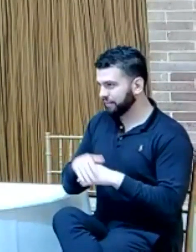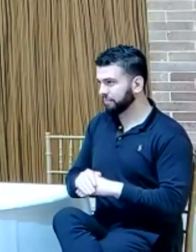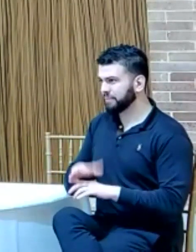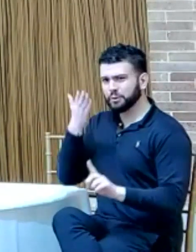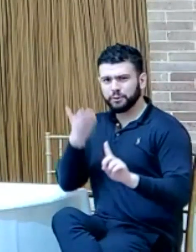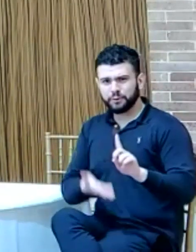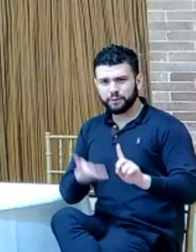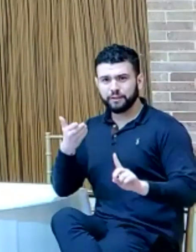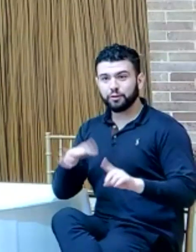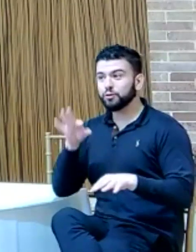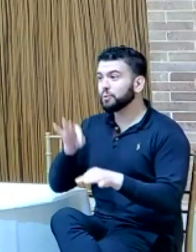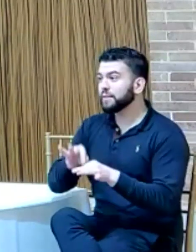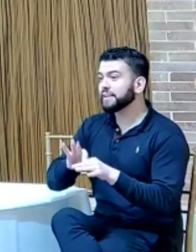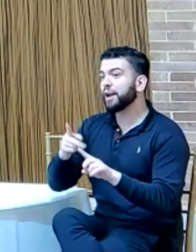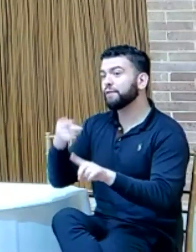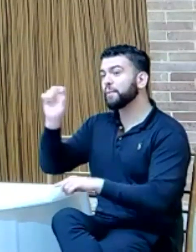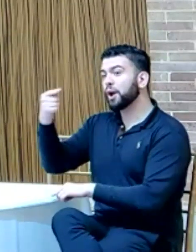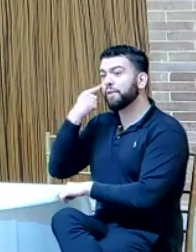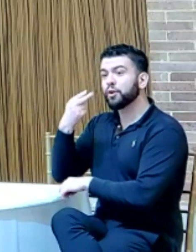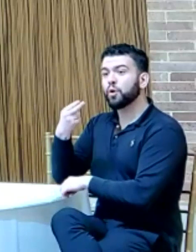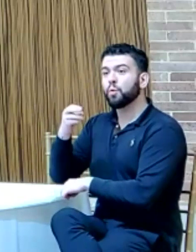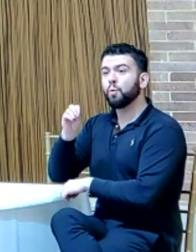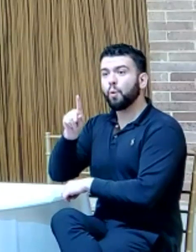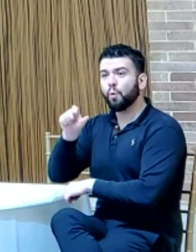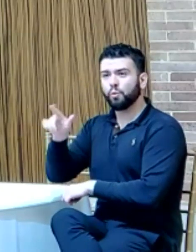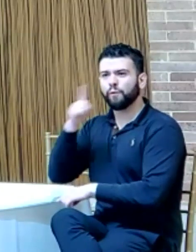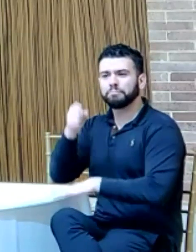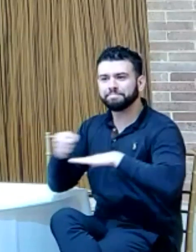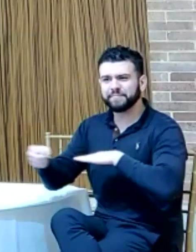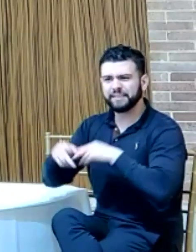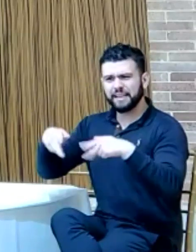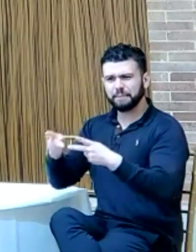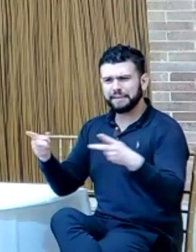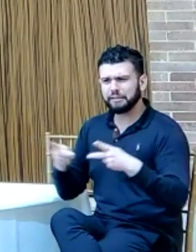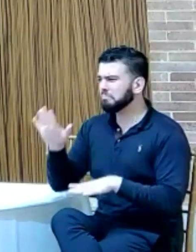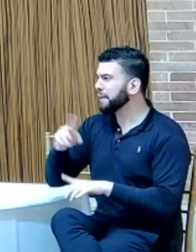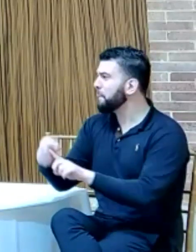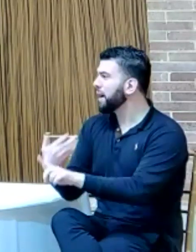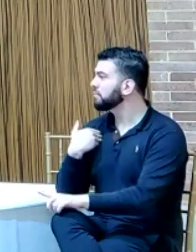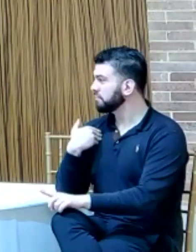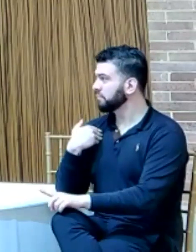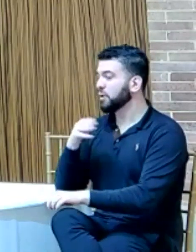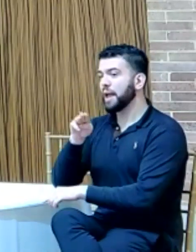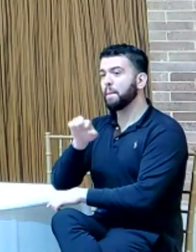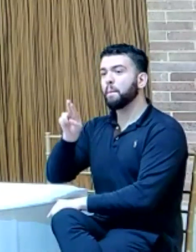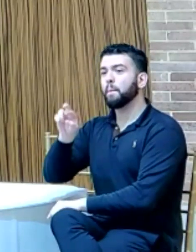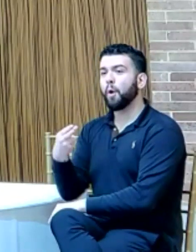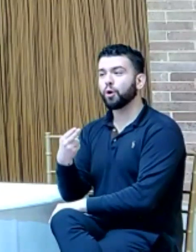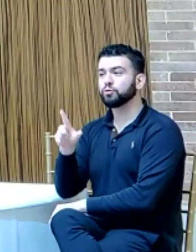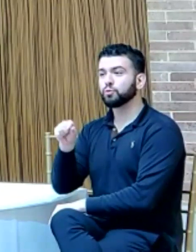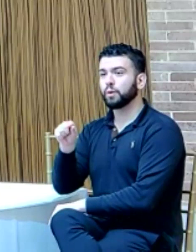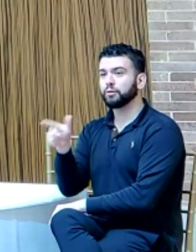Miranda was nominated by Governor hokel to assume this position just about a month ago in March